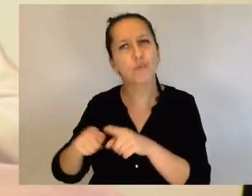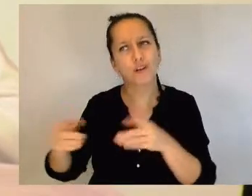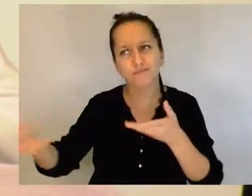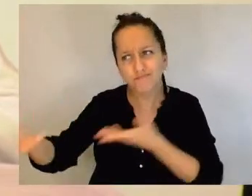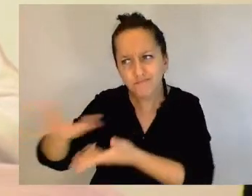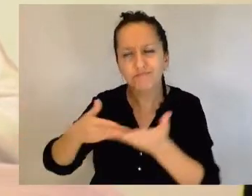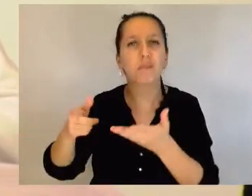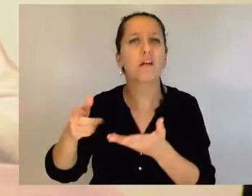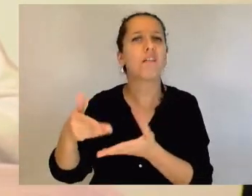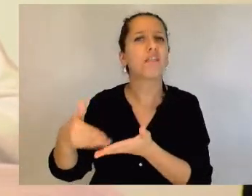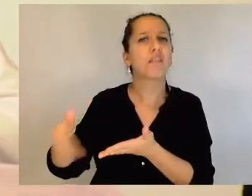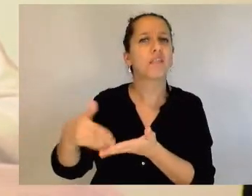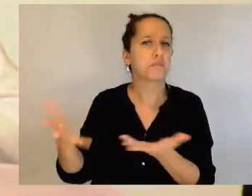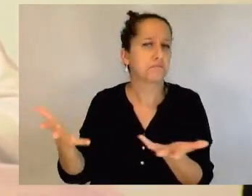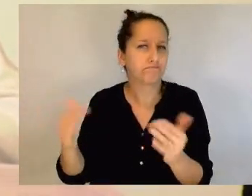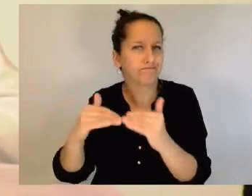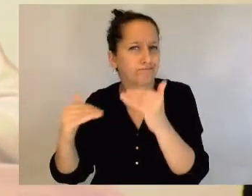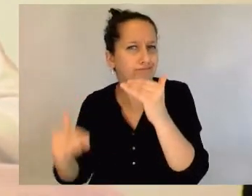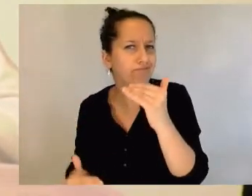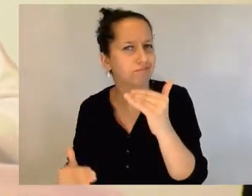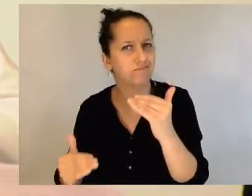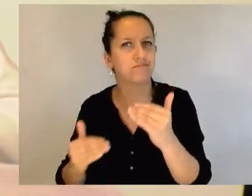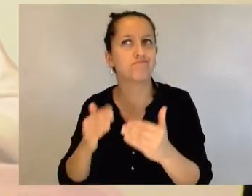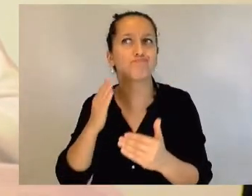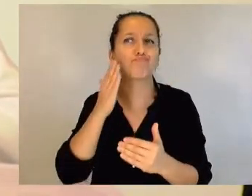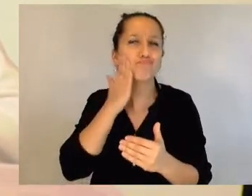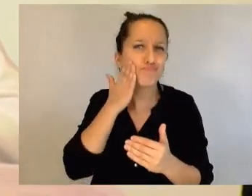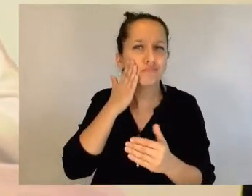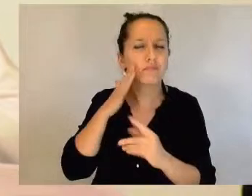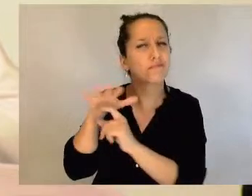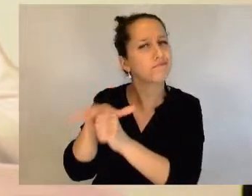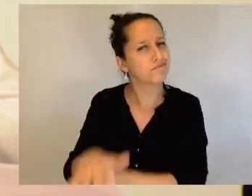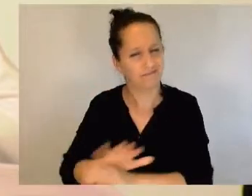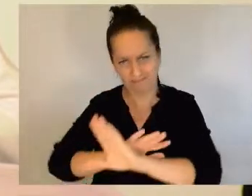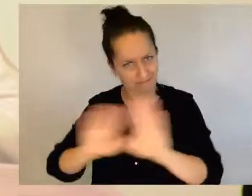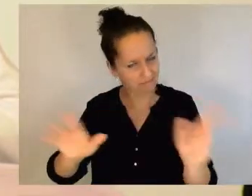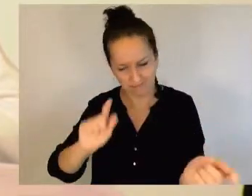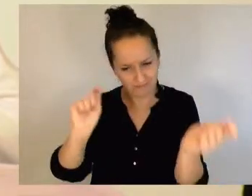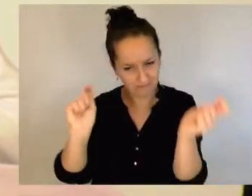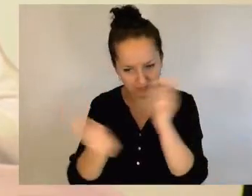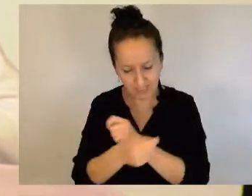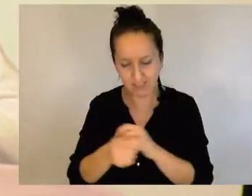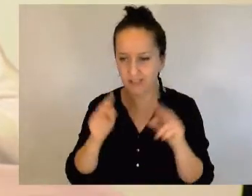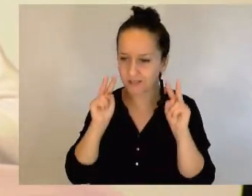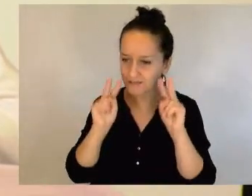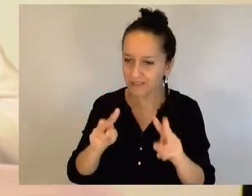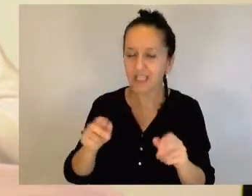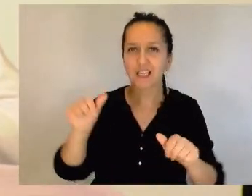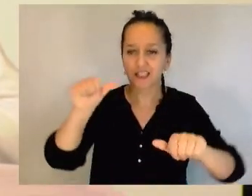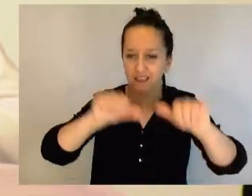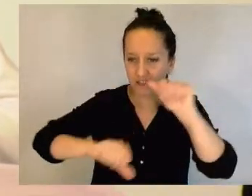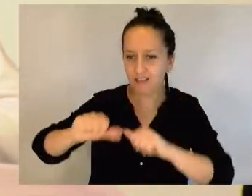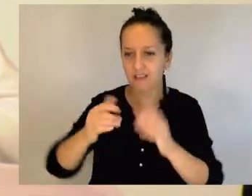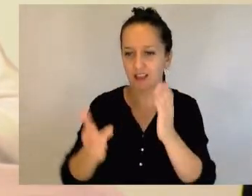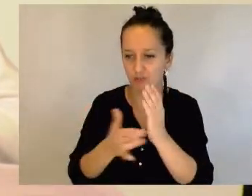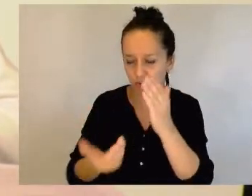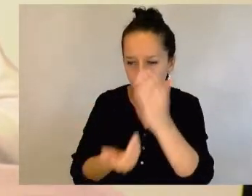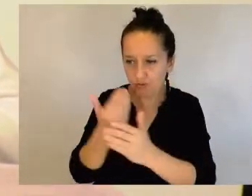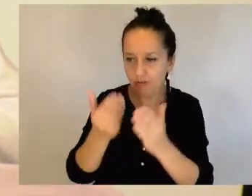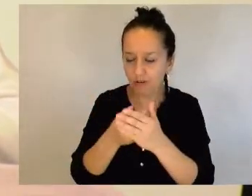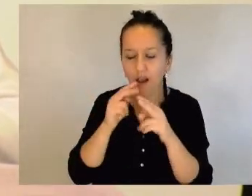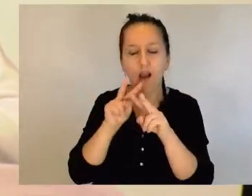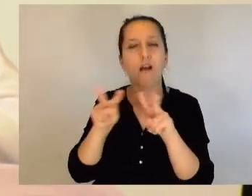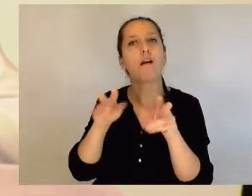epistemic borders and racial issues, need to have a new vision of science, technology,